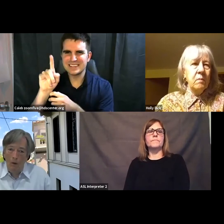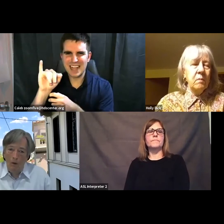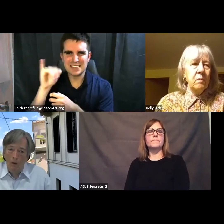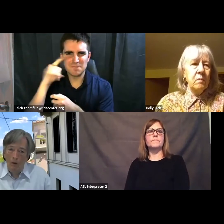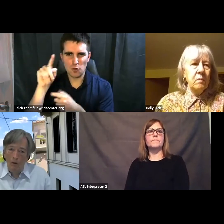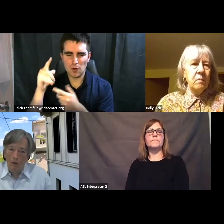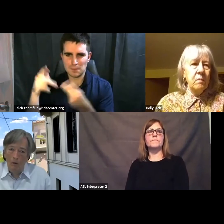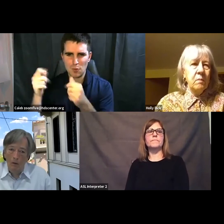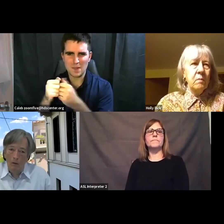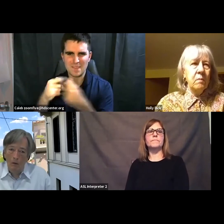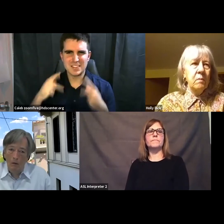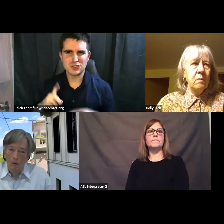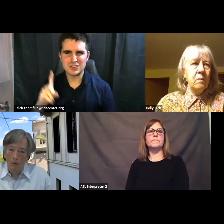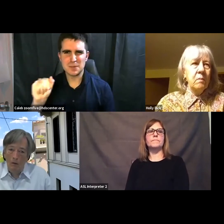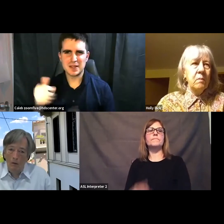physical disabilities?